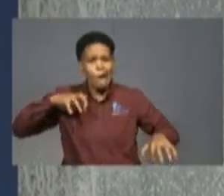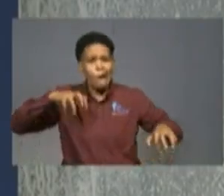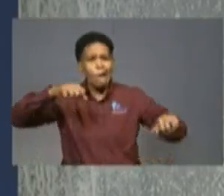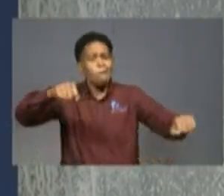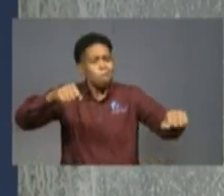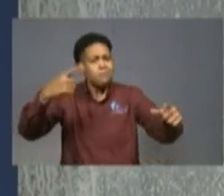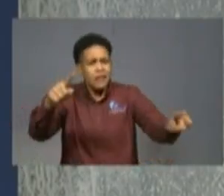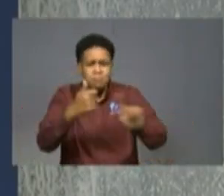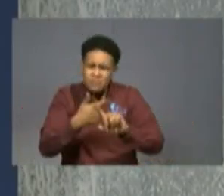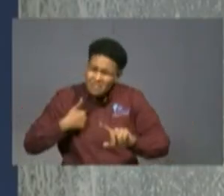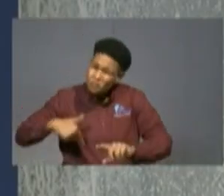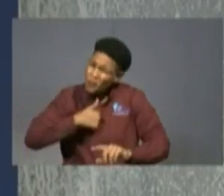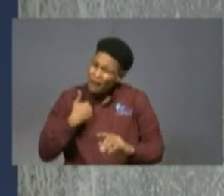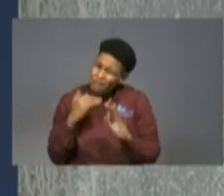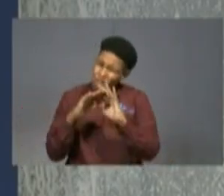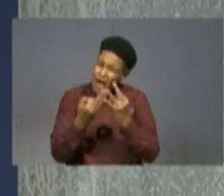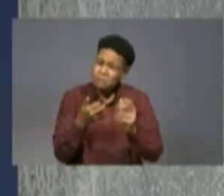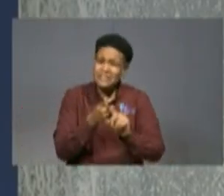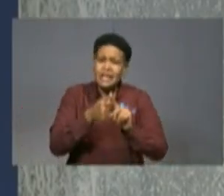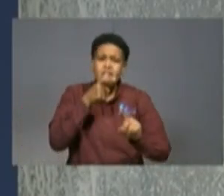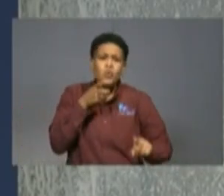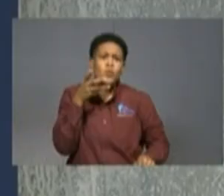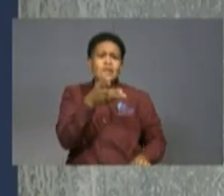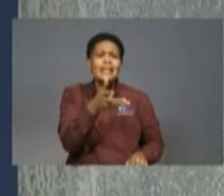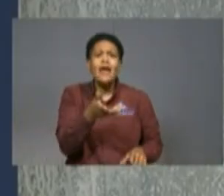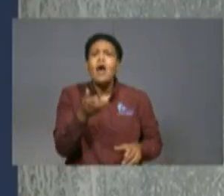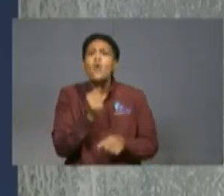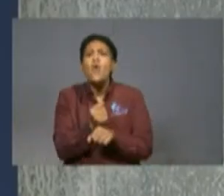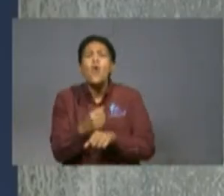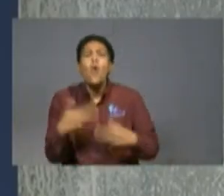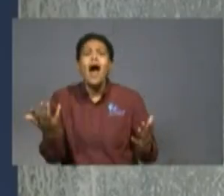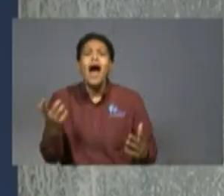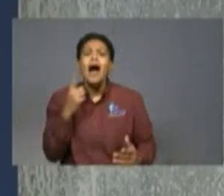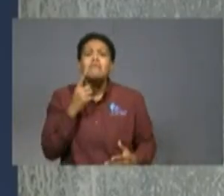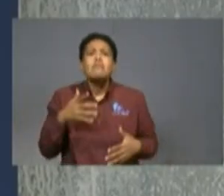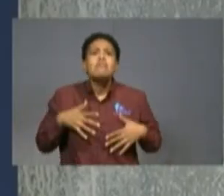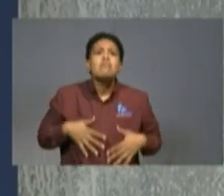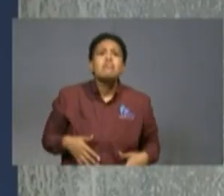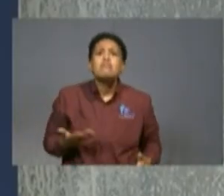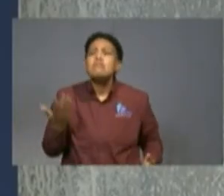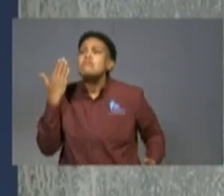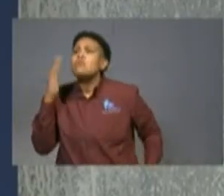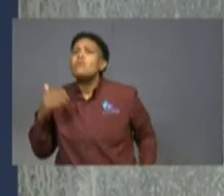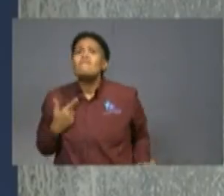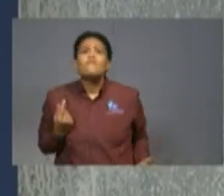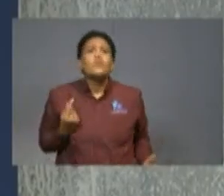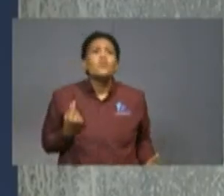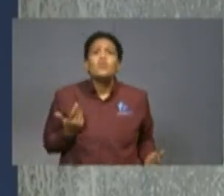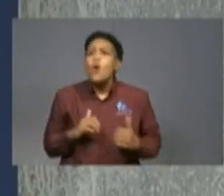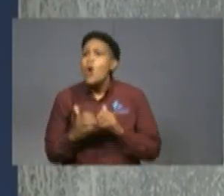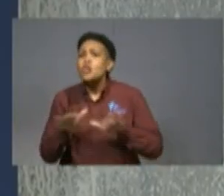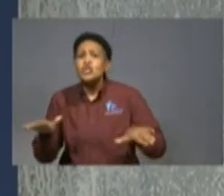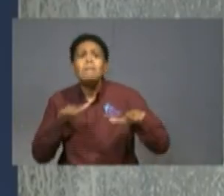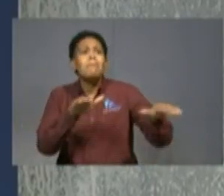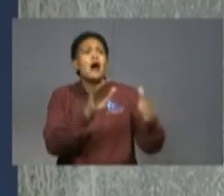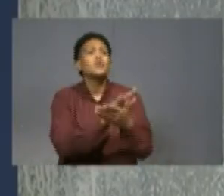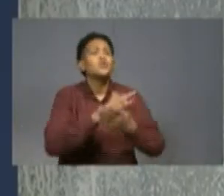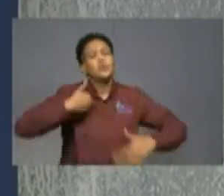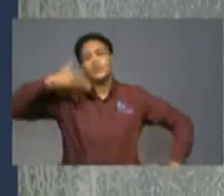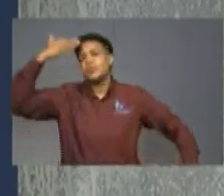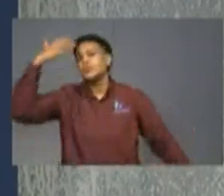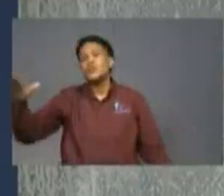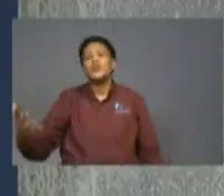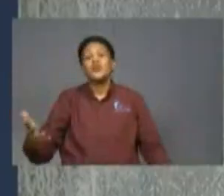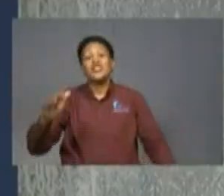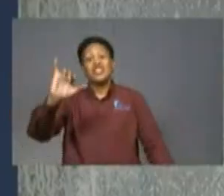families, we all have families, who have been out of work and are desperate because they don't know how their children are going to go back to school. Now, the JLP